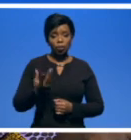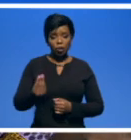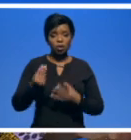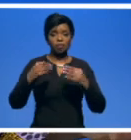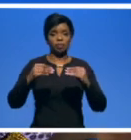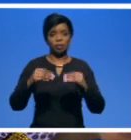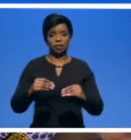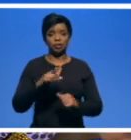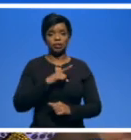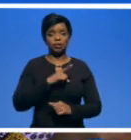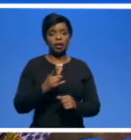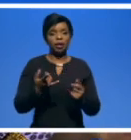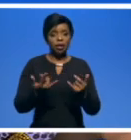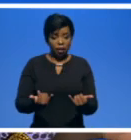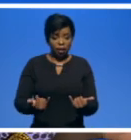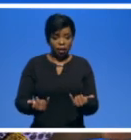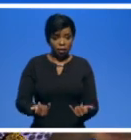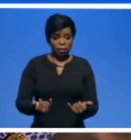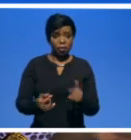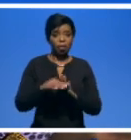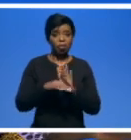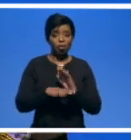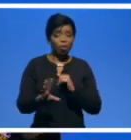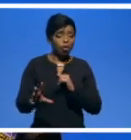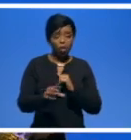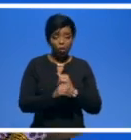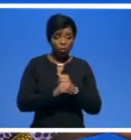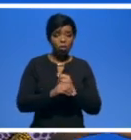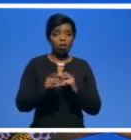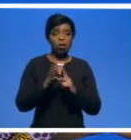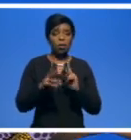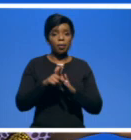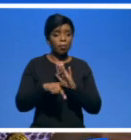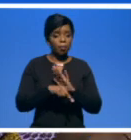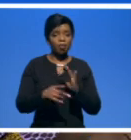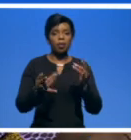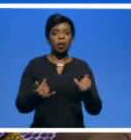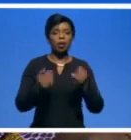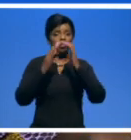moment, all of these programs and policies are very general.